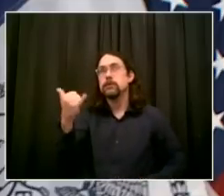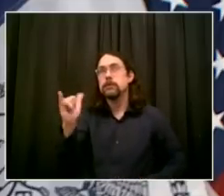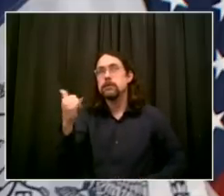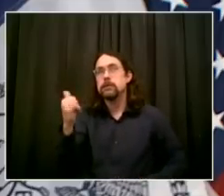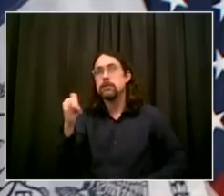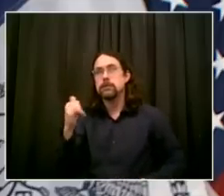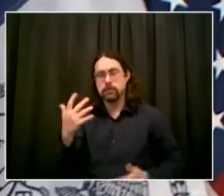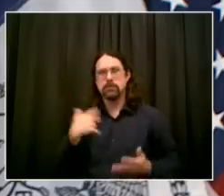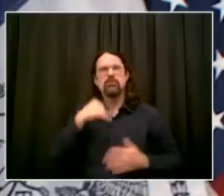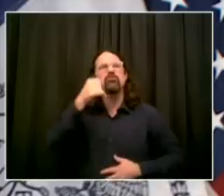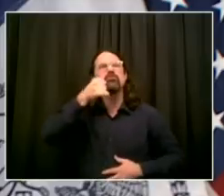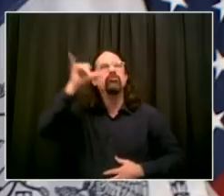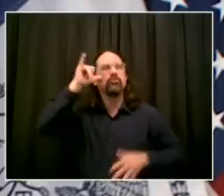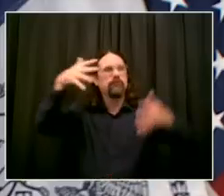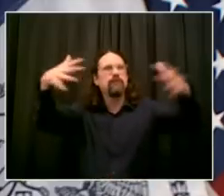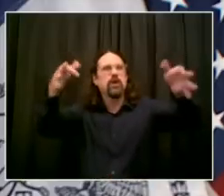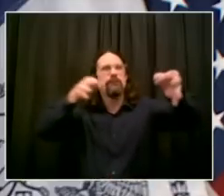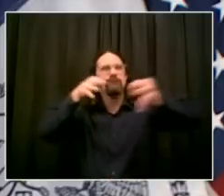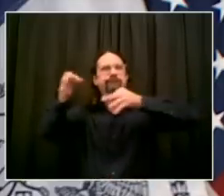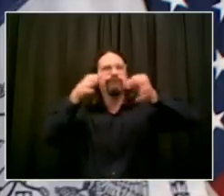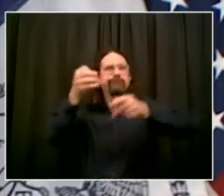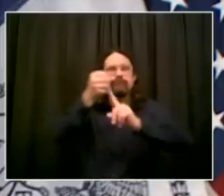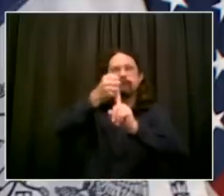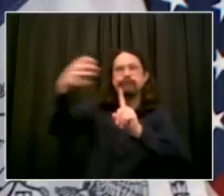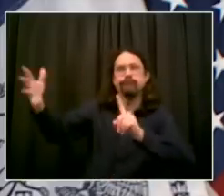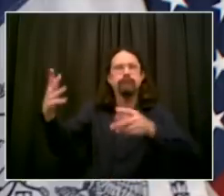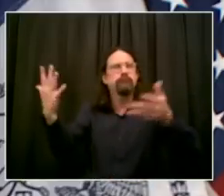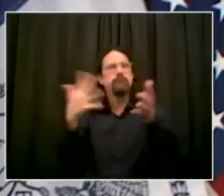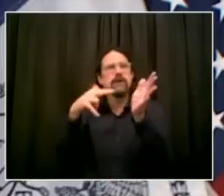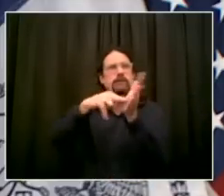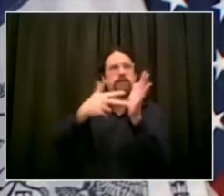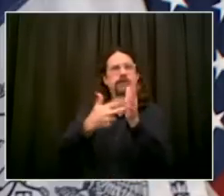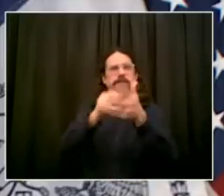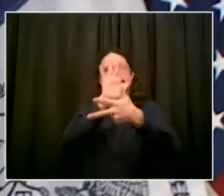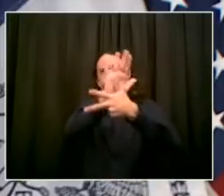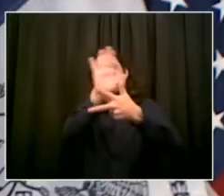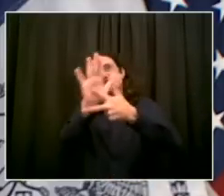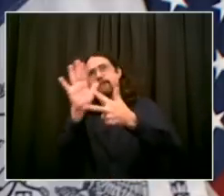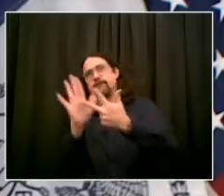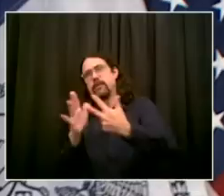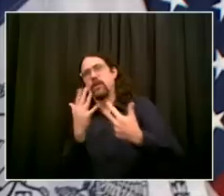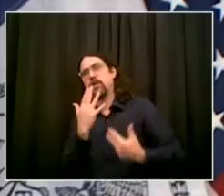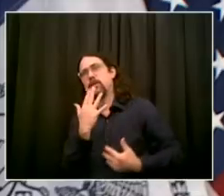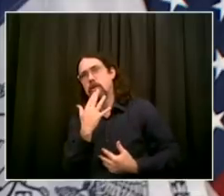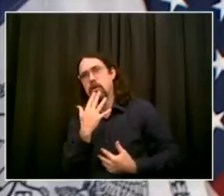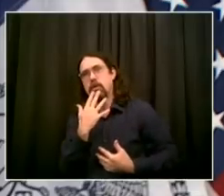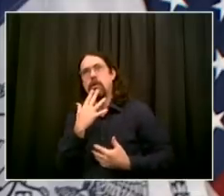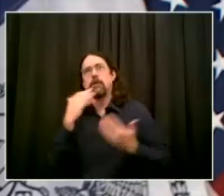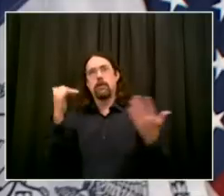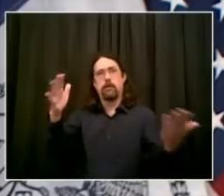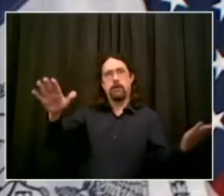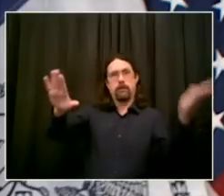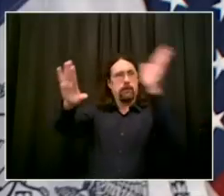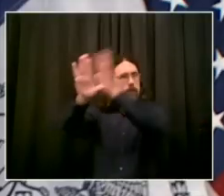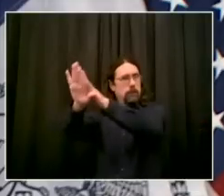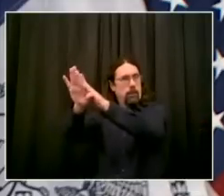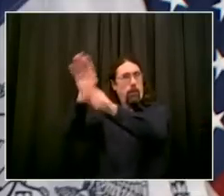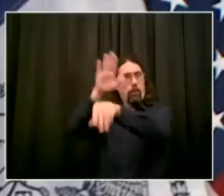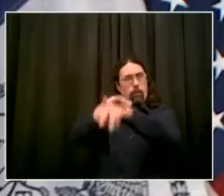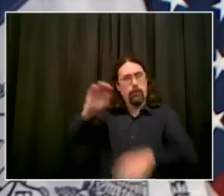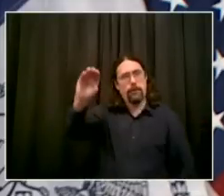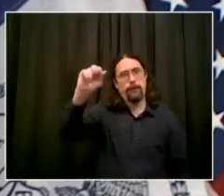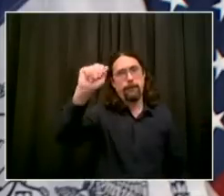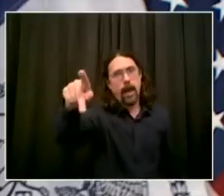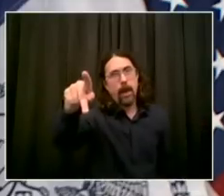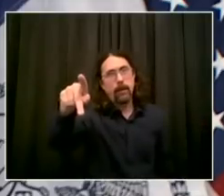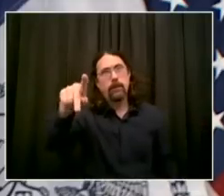lot longer. So let's work together to get it right. Now, there's a lot of questions out there, obviously, and our job is